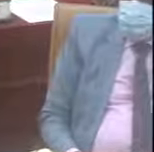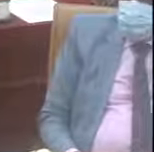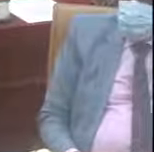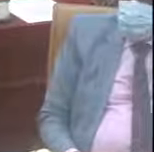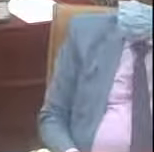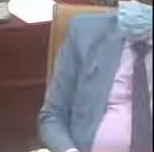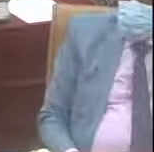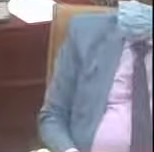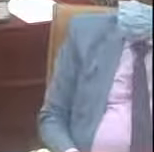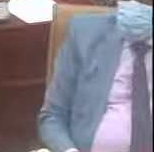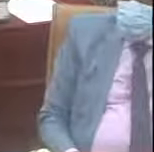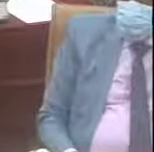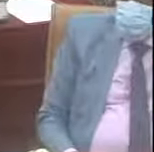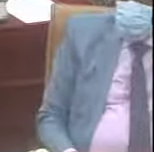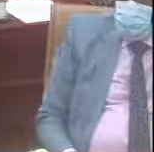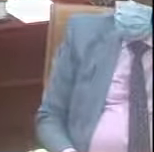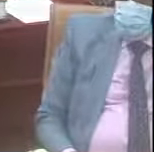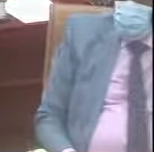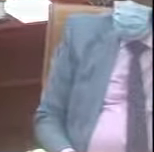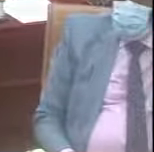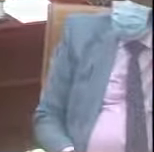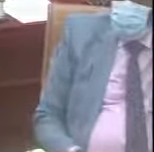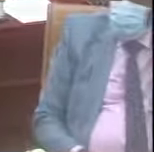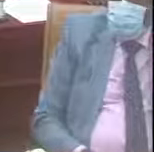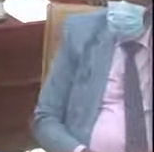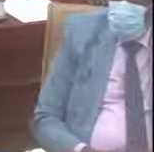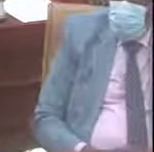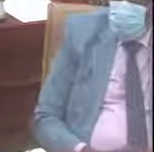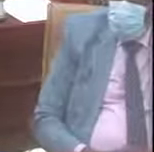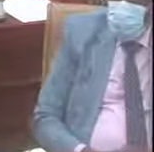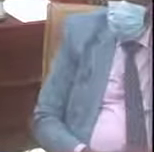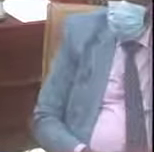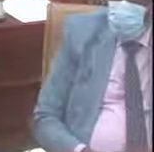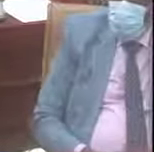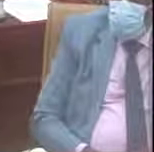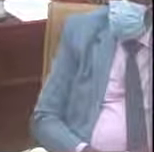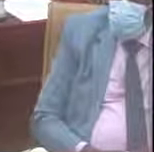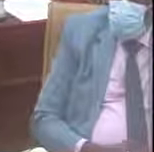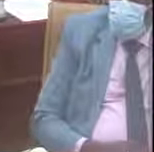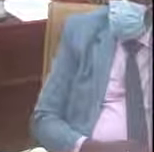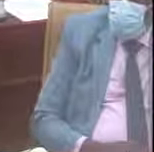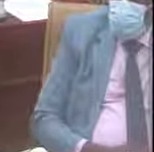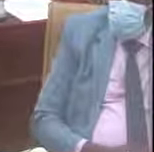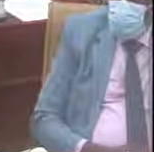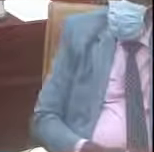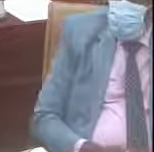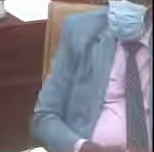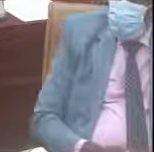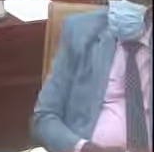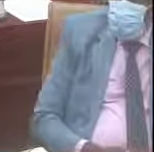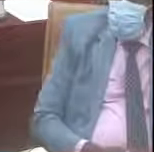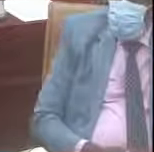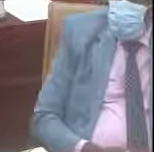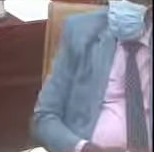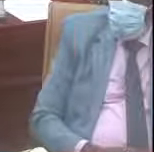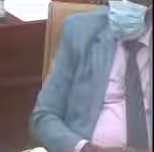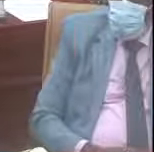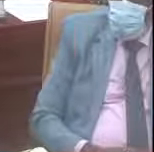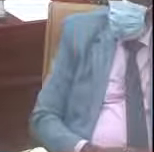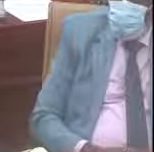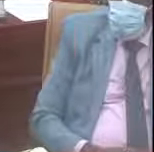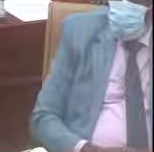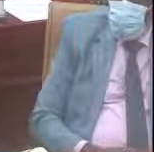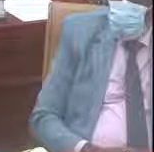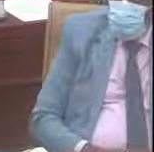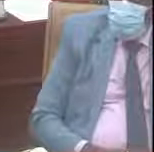that? Our only hope is that, Mr. Speaker, when you do spend and you are lucky for one major